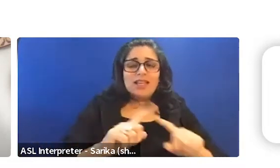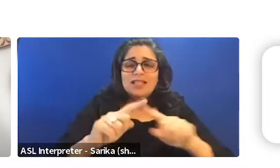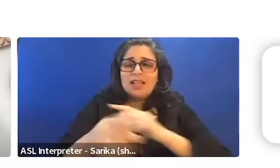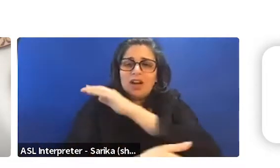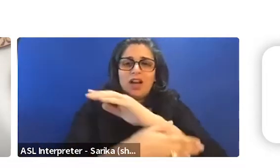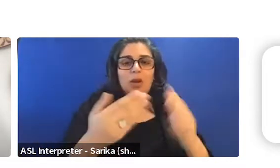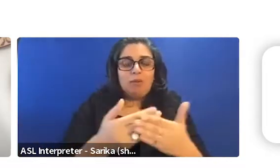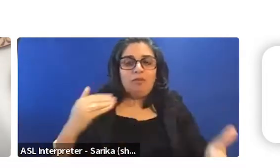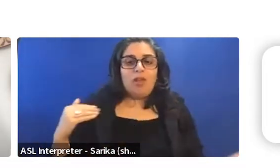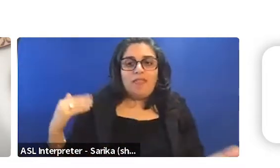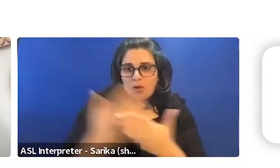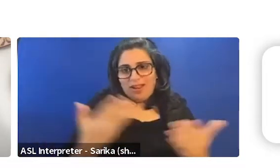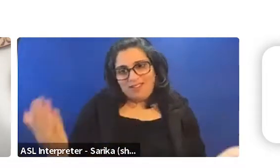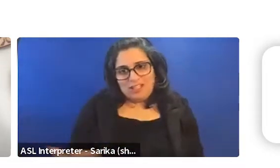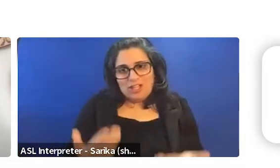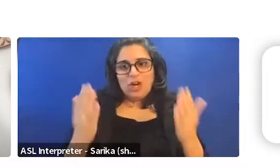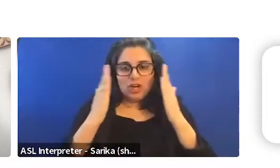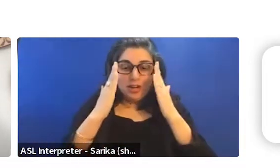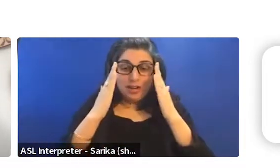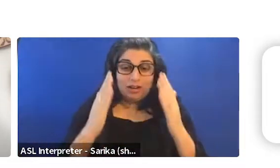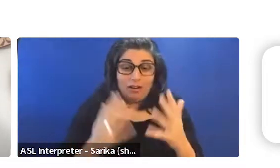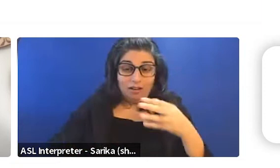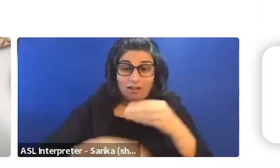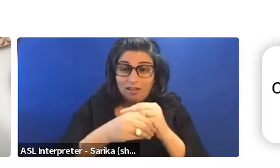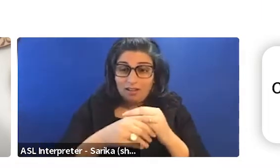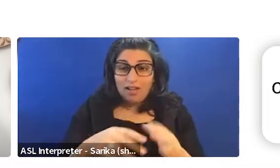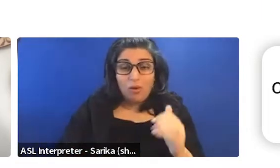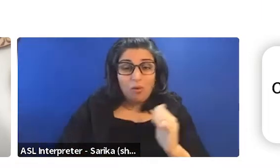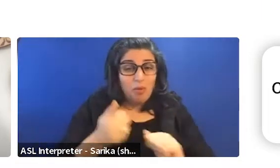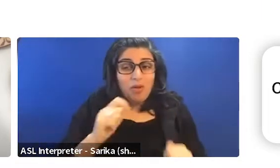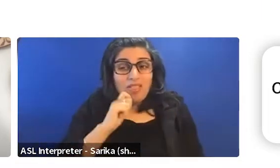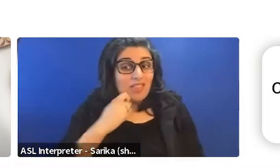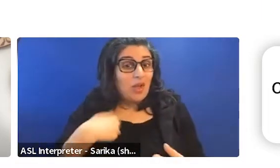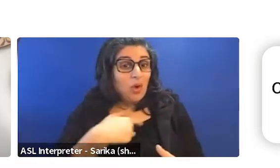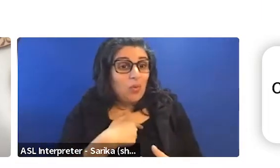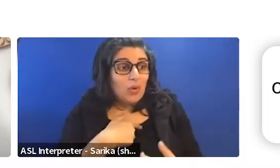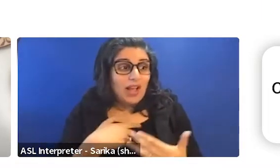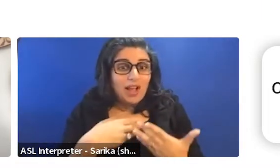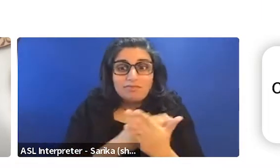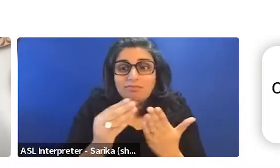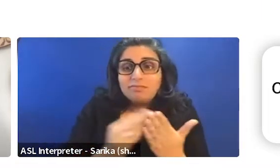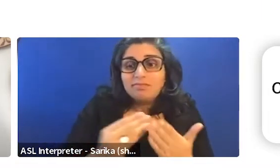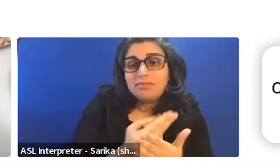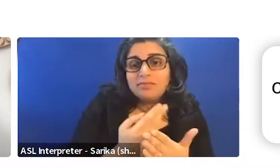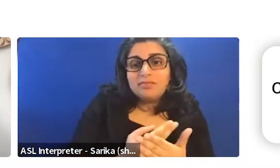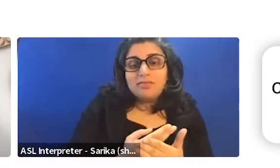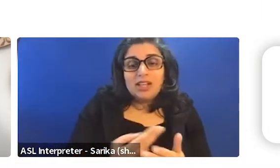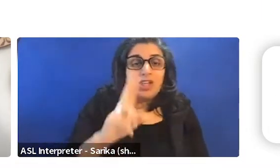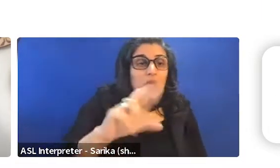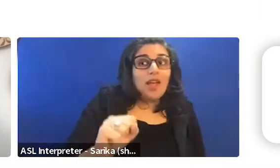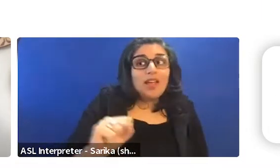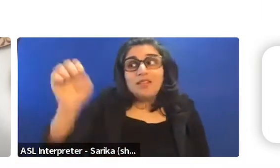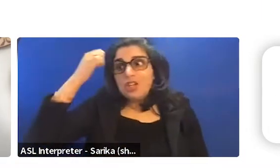they actually come to us. And in addition to that, most of the leather that we're consuming in the US and Europe is not at all